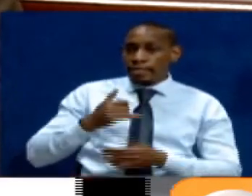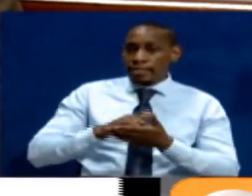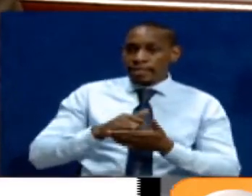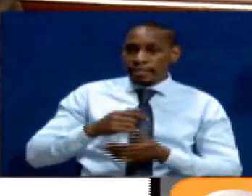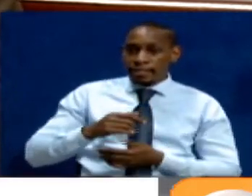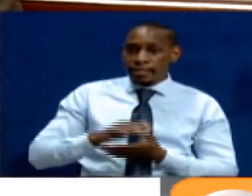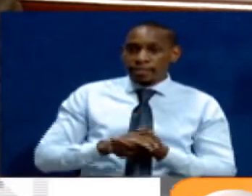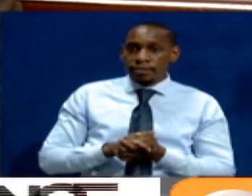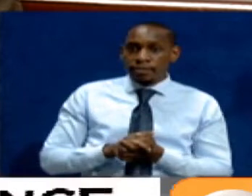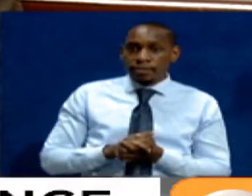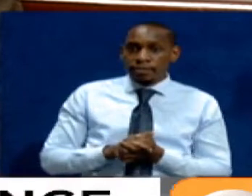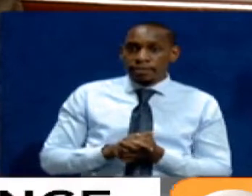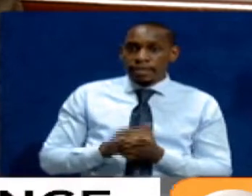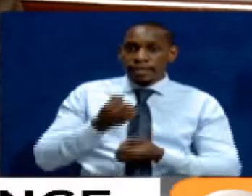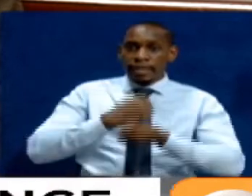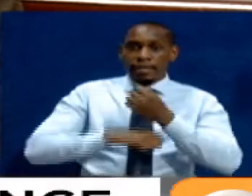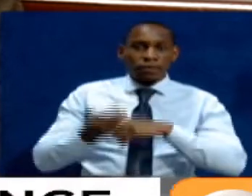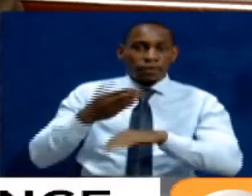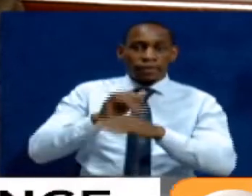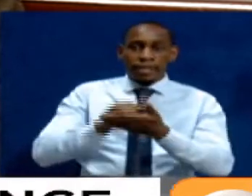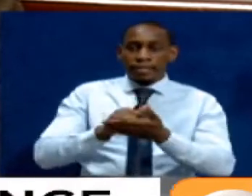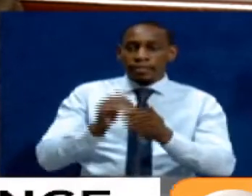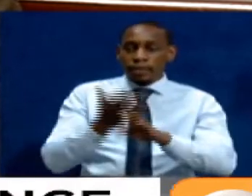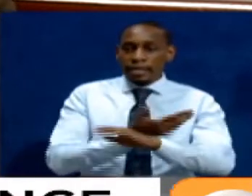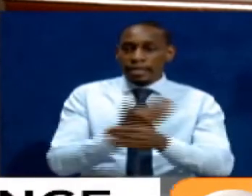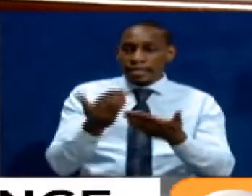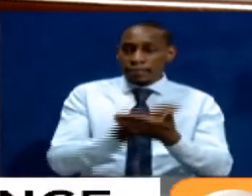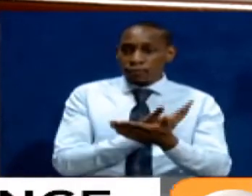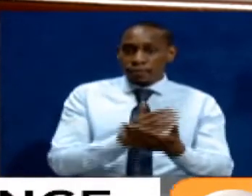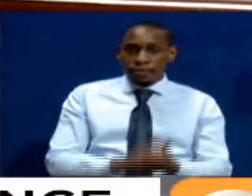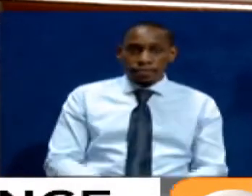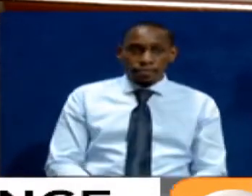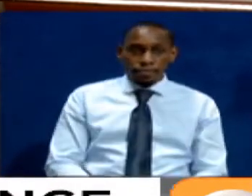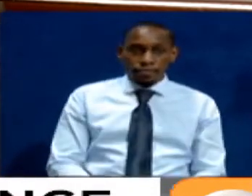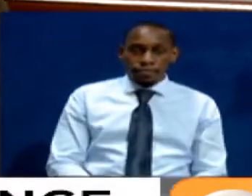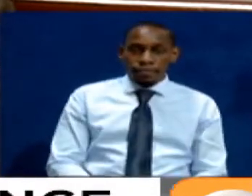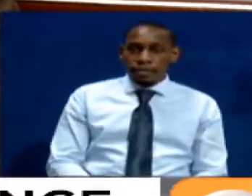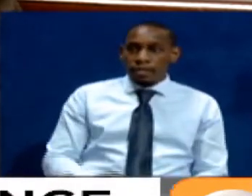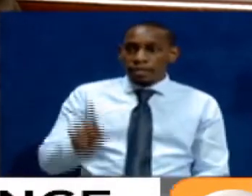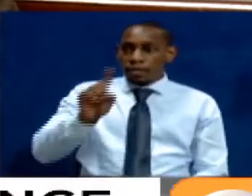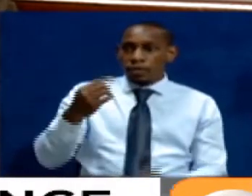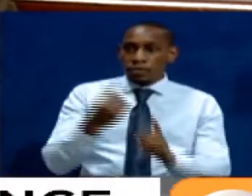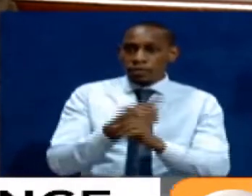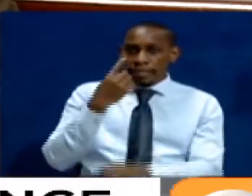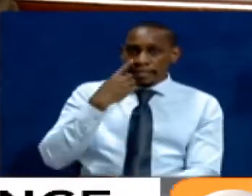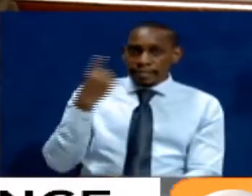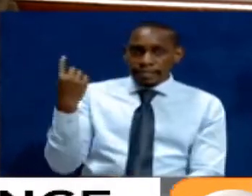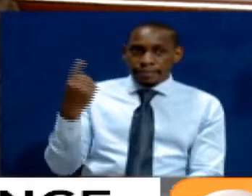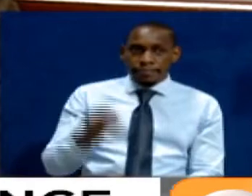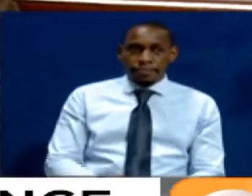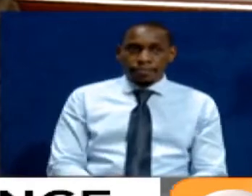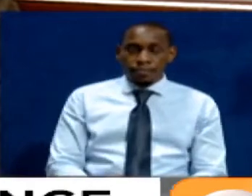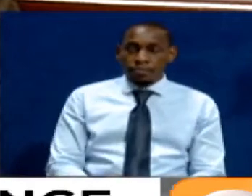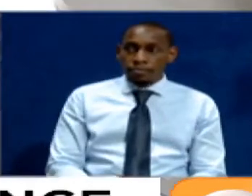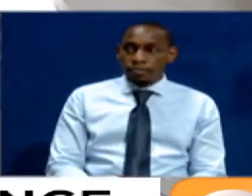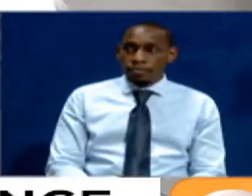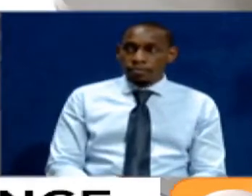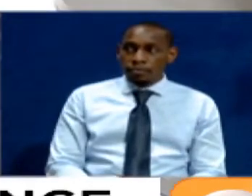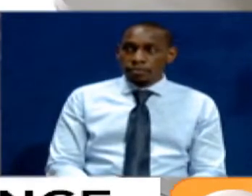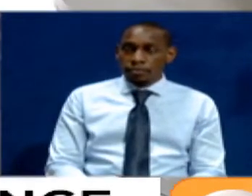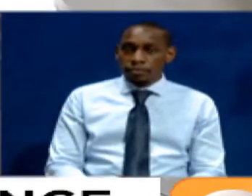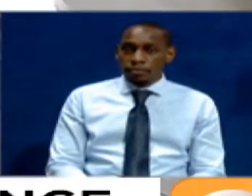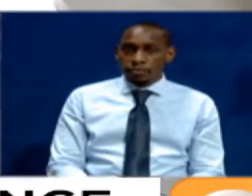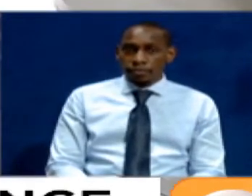the overreaction is going to be something of the past, hopefully. Yeah. Dr. Kekonya, here's another question by Fundi Martin. He says, does